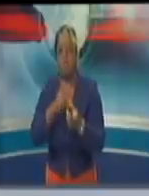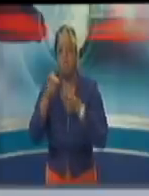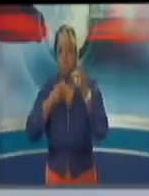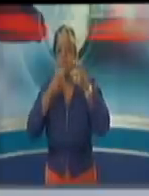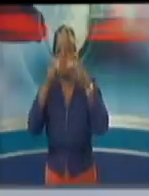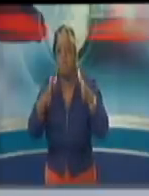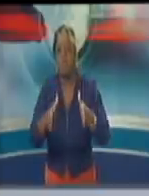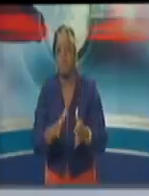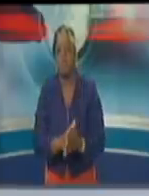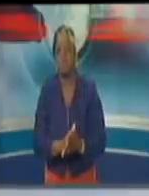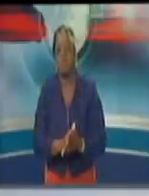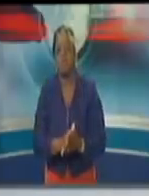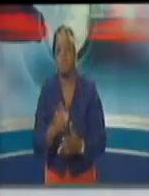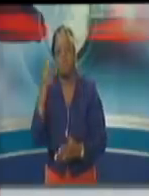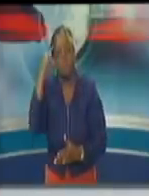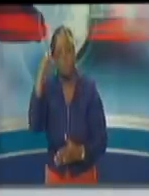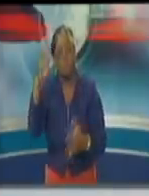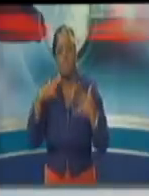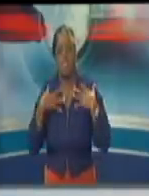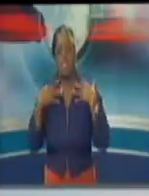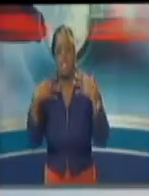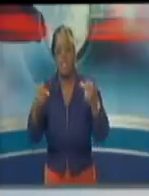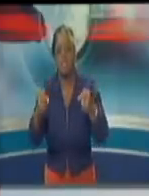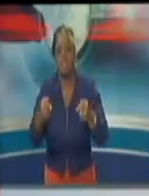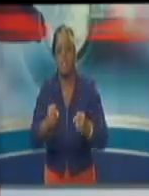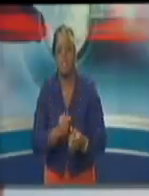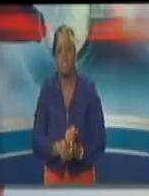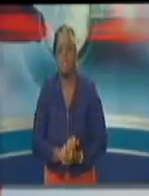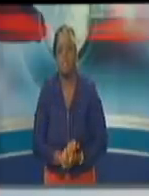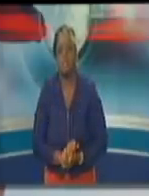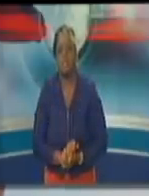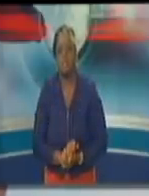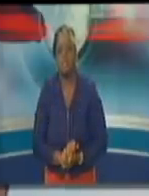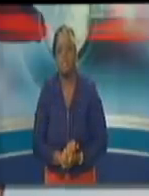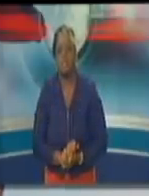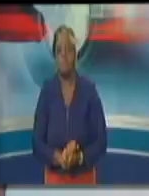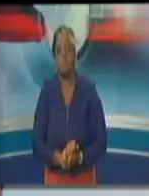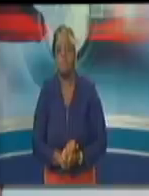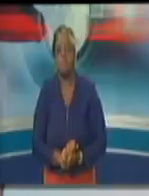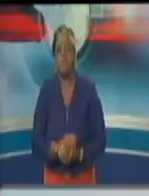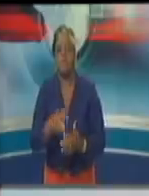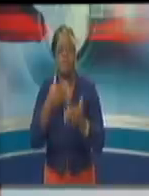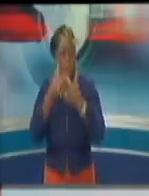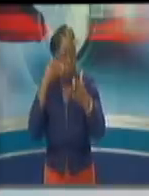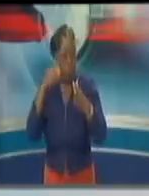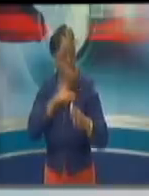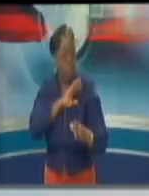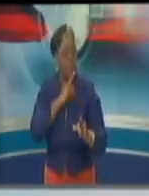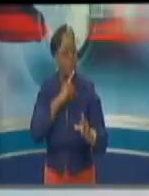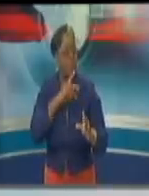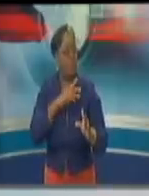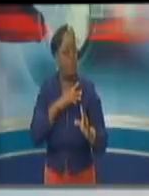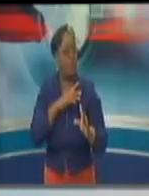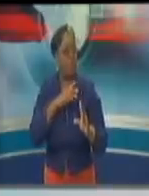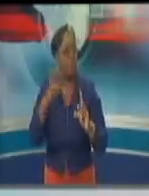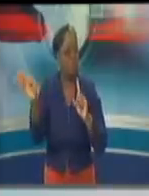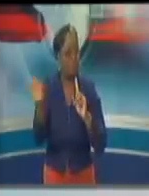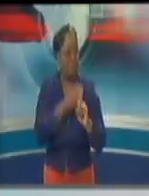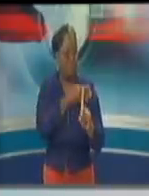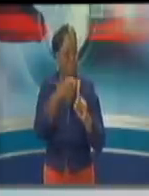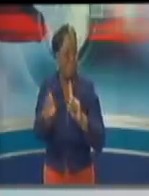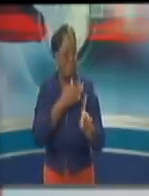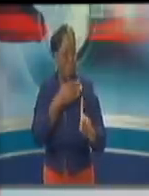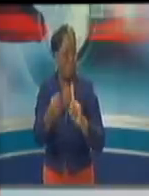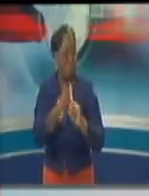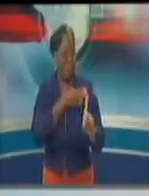know that the Commissioner of Police would have mentioned a few weeks ago that domestic violence is on the rise because people are at home. I was just wondering if you have